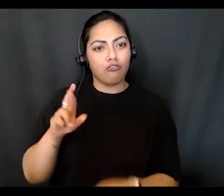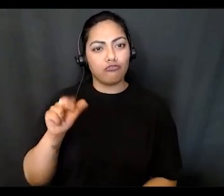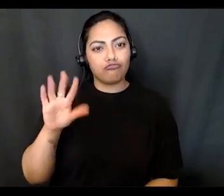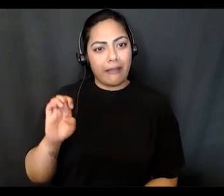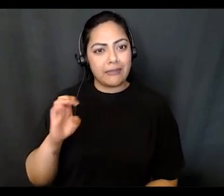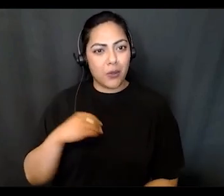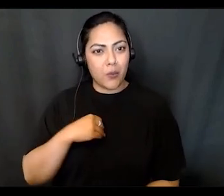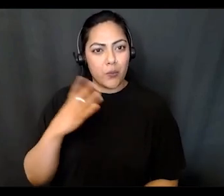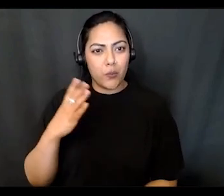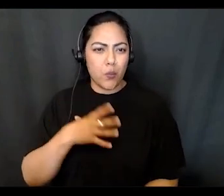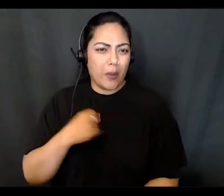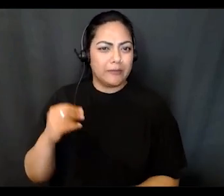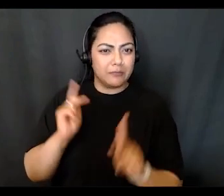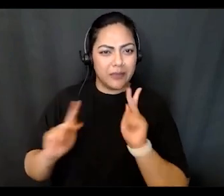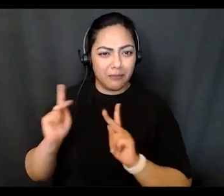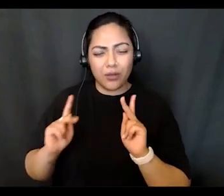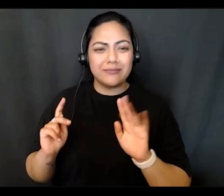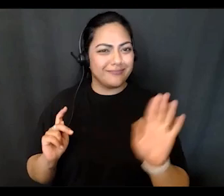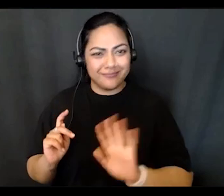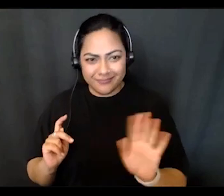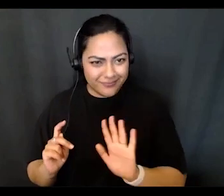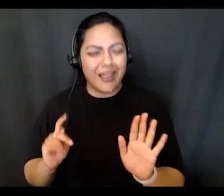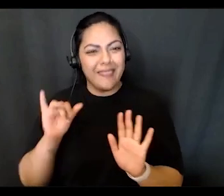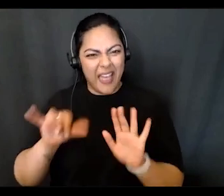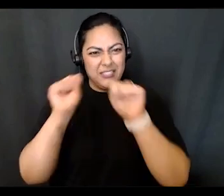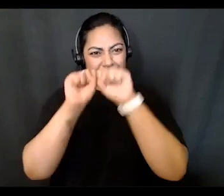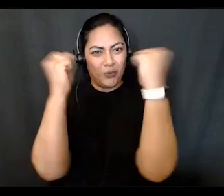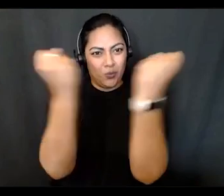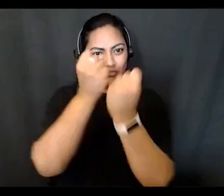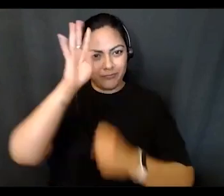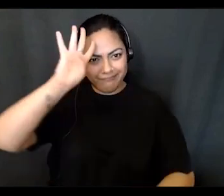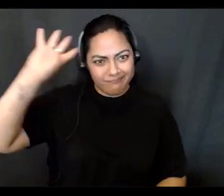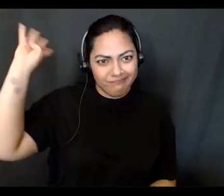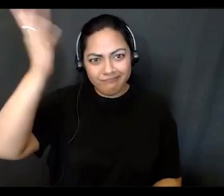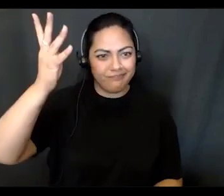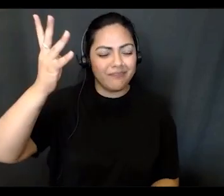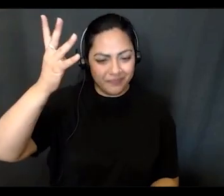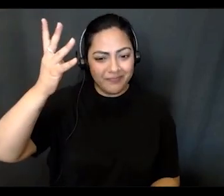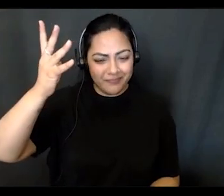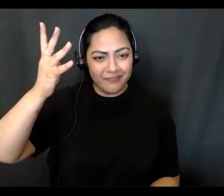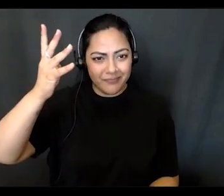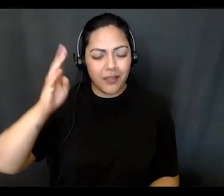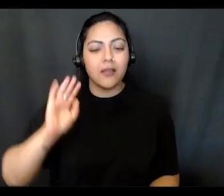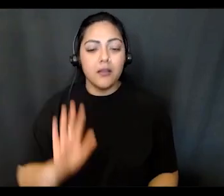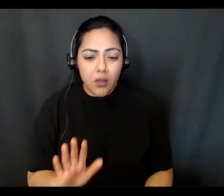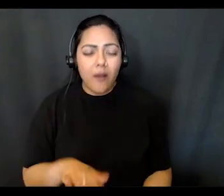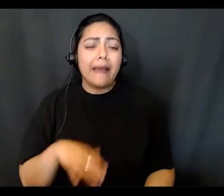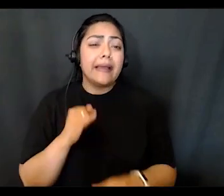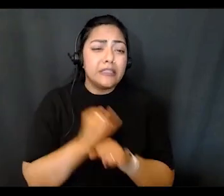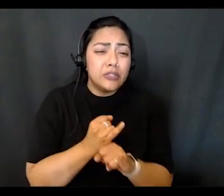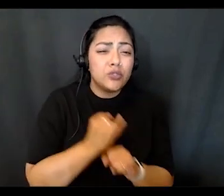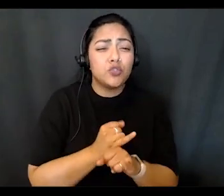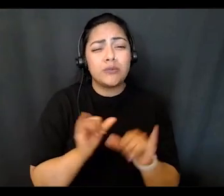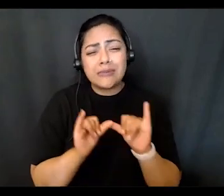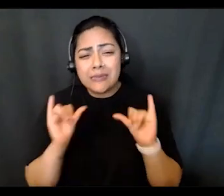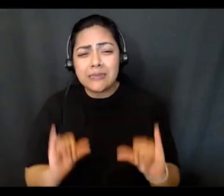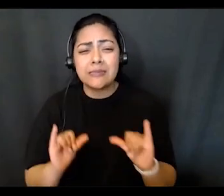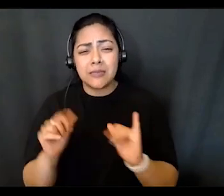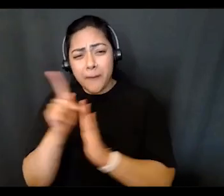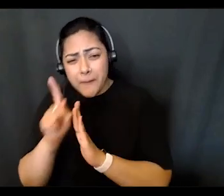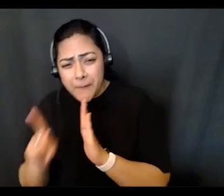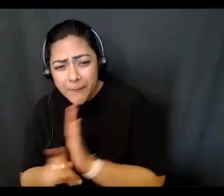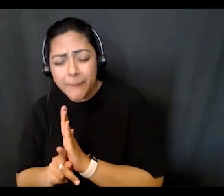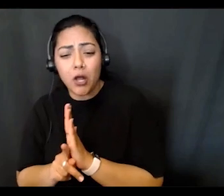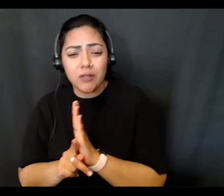why we should, if you're talking about white people, say white. Institutions, systems, policies are designed in ways that reinforce, codify,